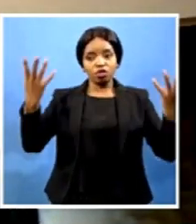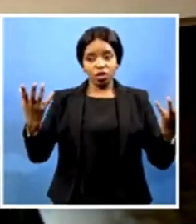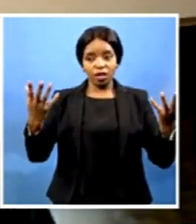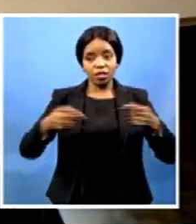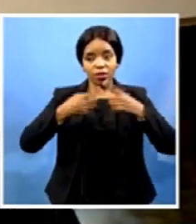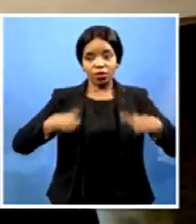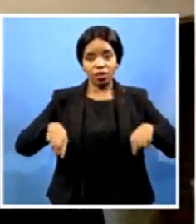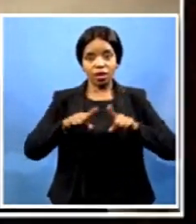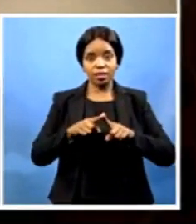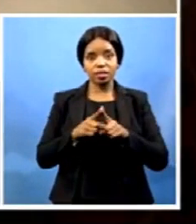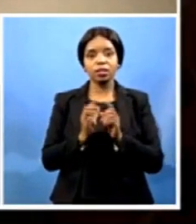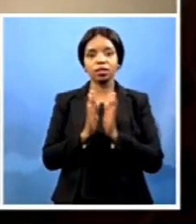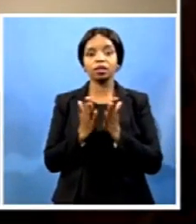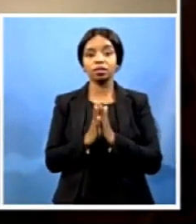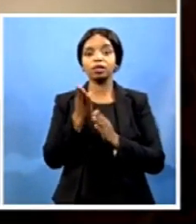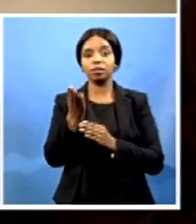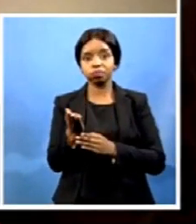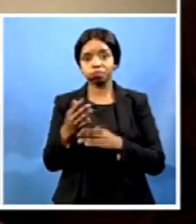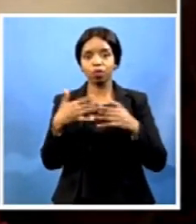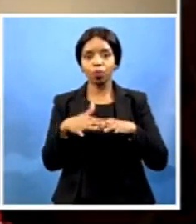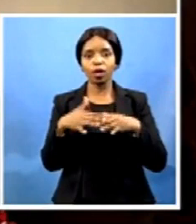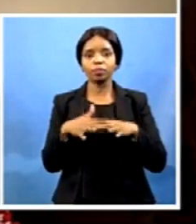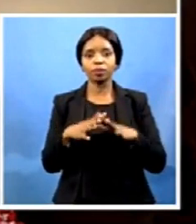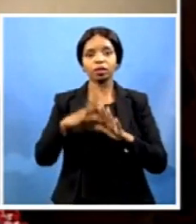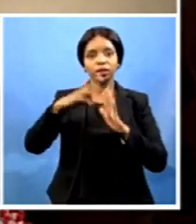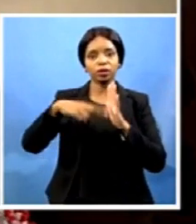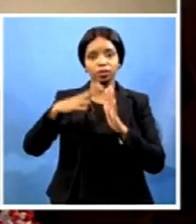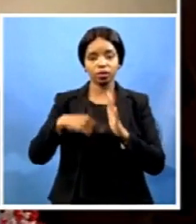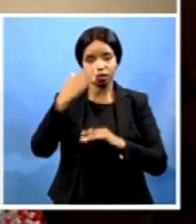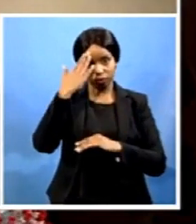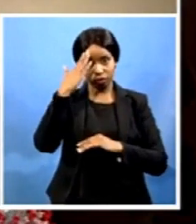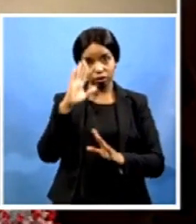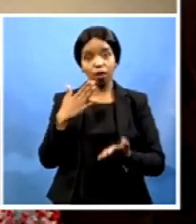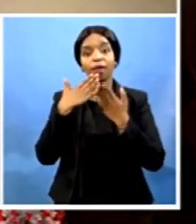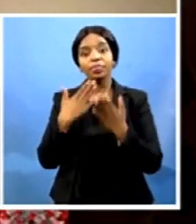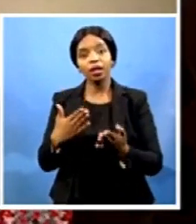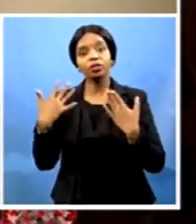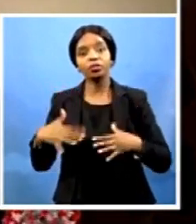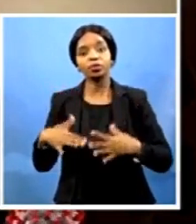our local authors. Thank you so much for talking to us this morning. And with that, we say goodbye to